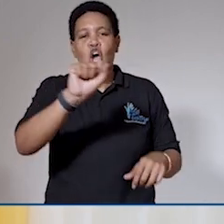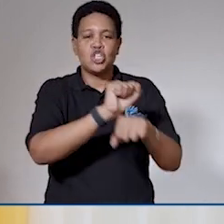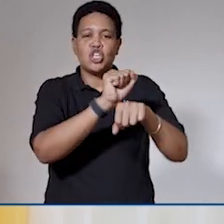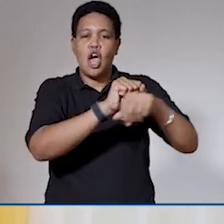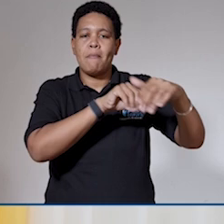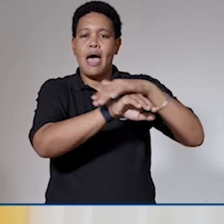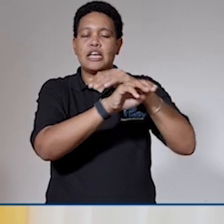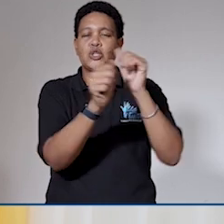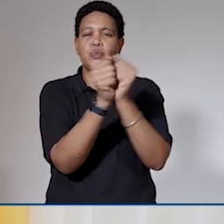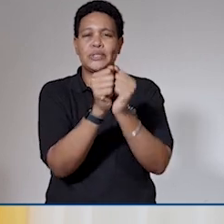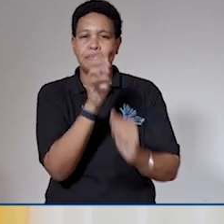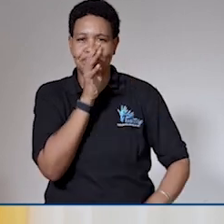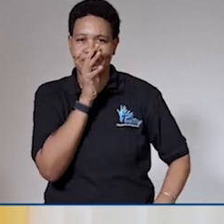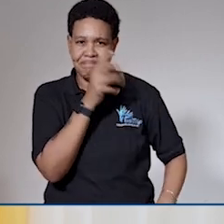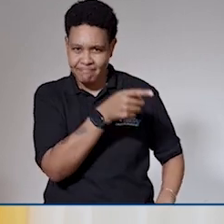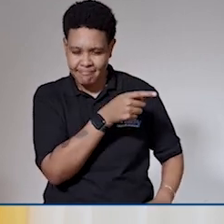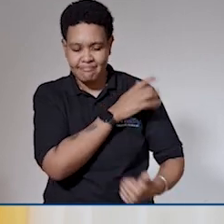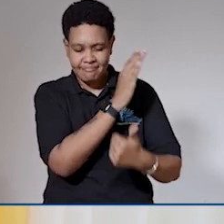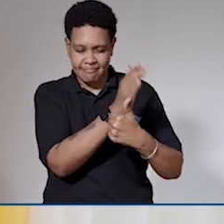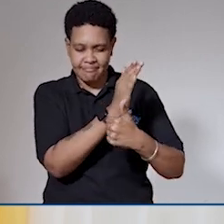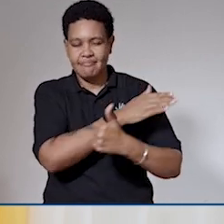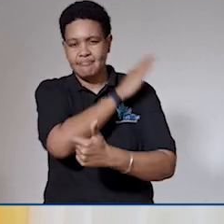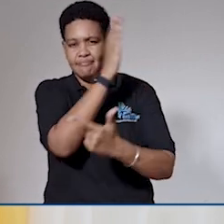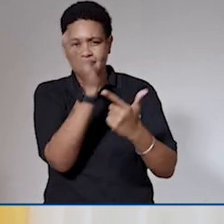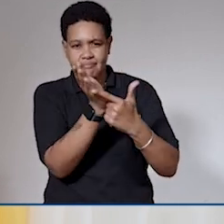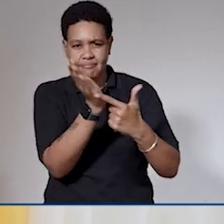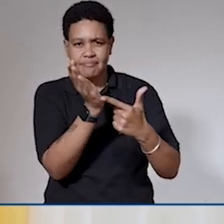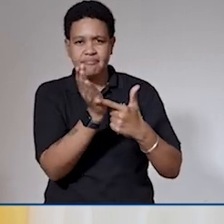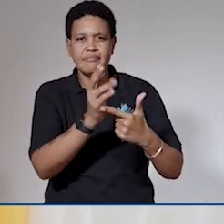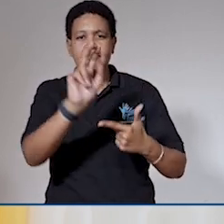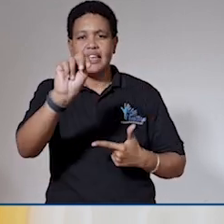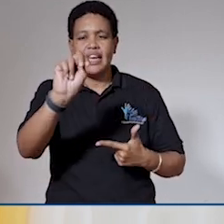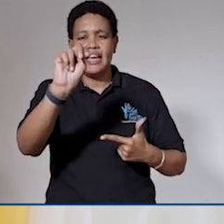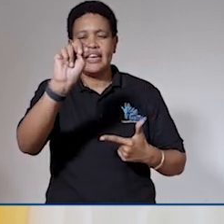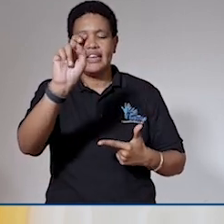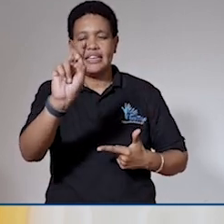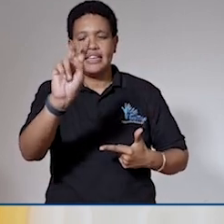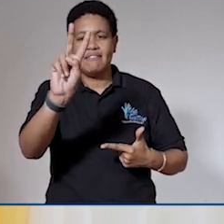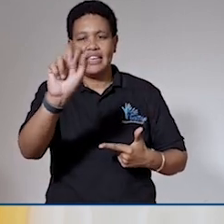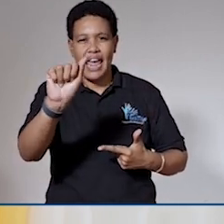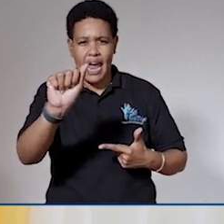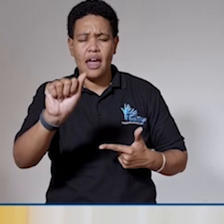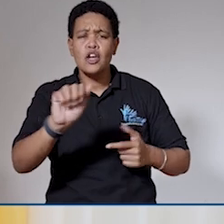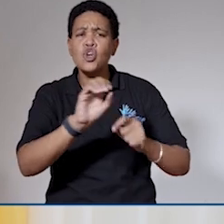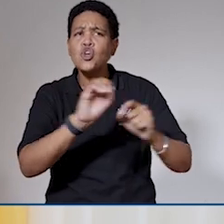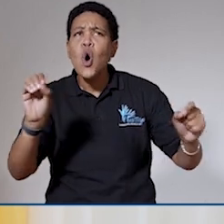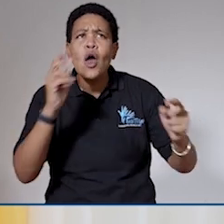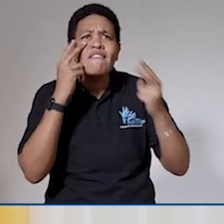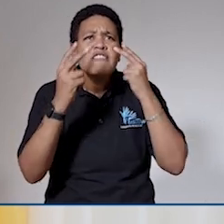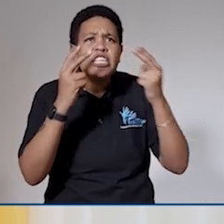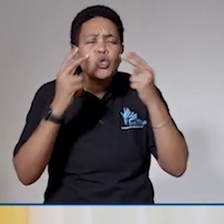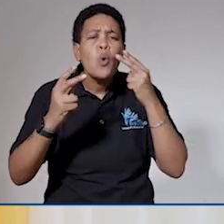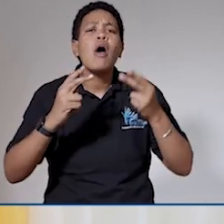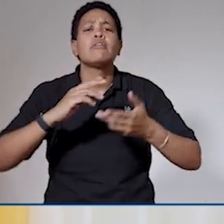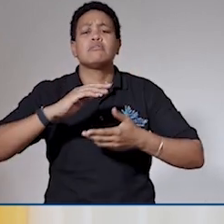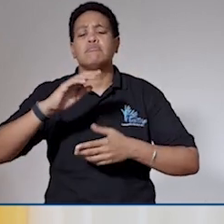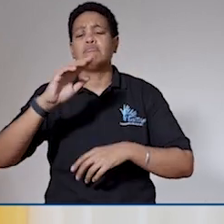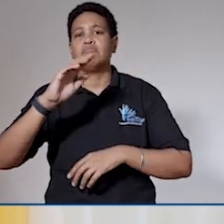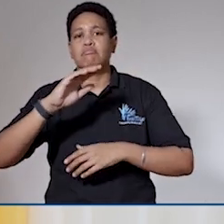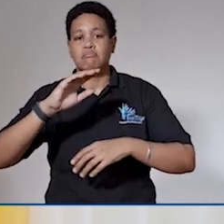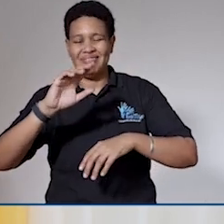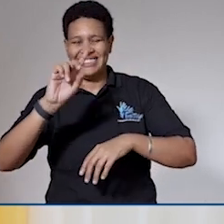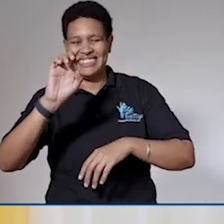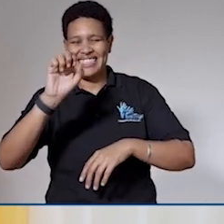Speech. There is NVDA, that means non-visual desktop access.